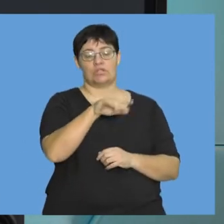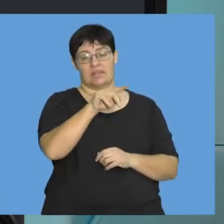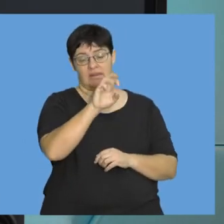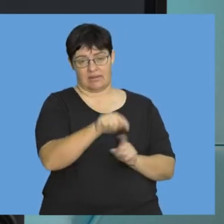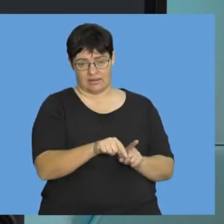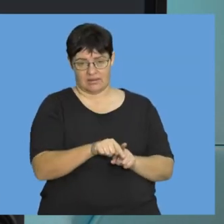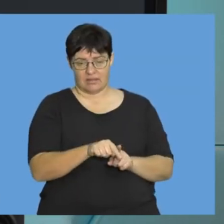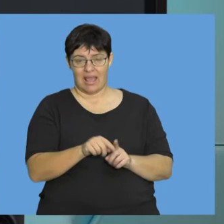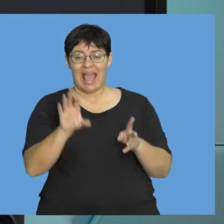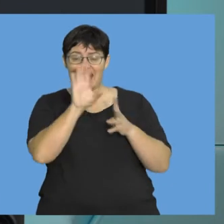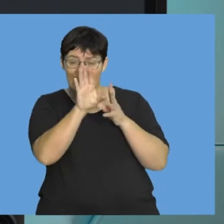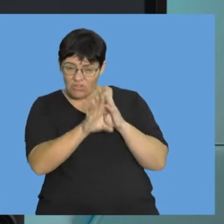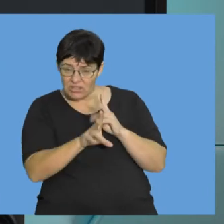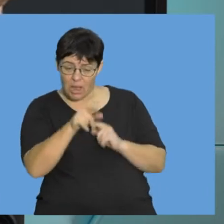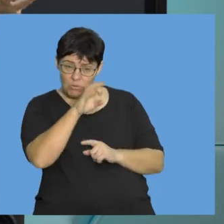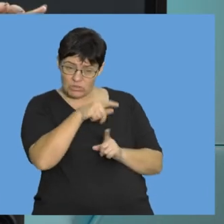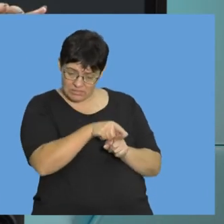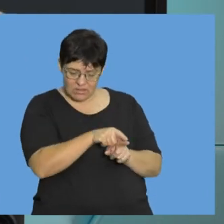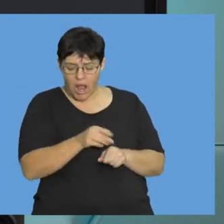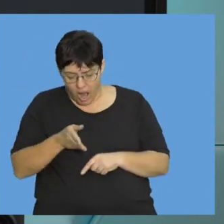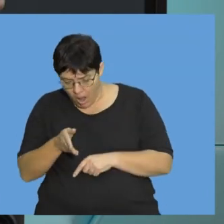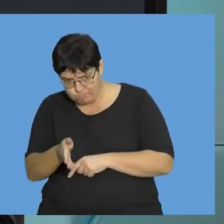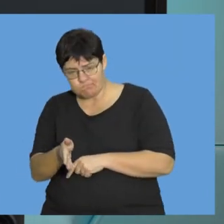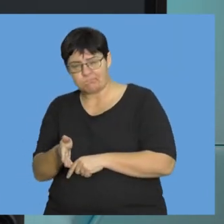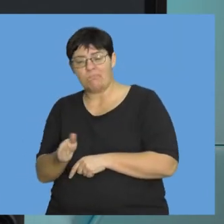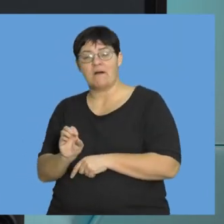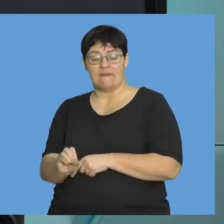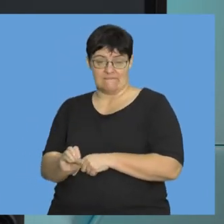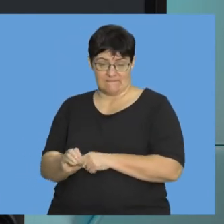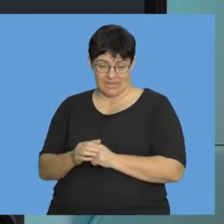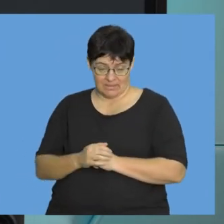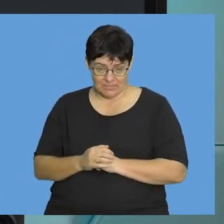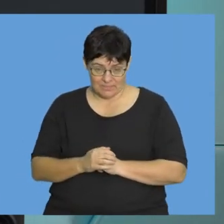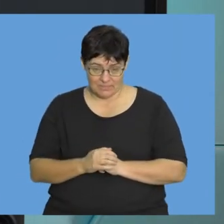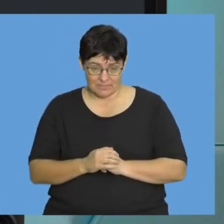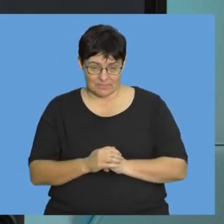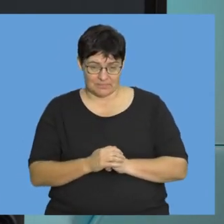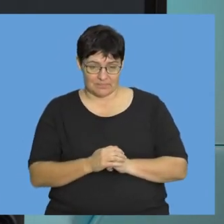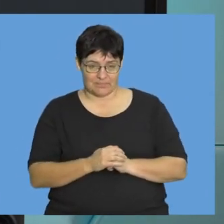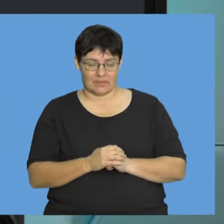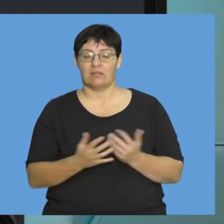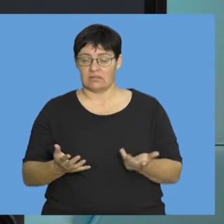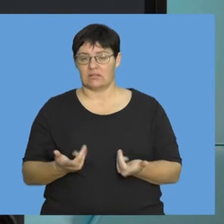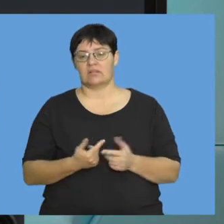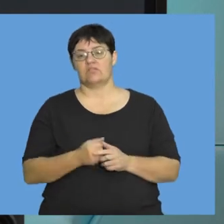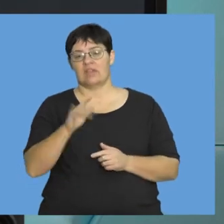the characteristics of proteins are also going to be the characteristics that we're going to look at when we look